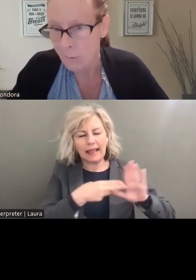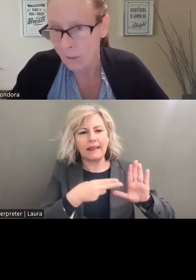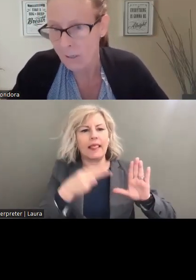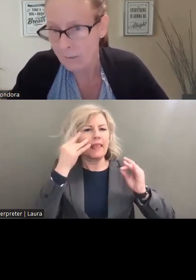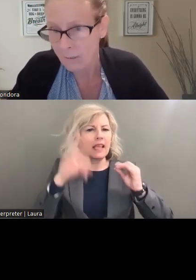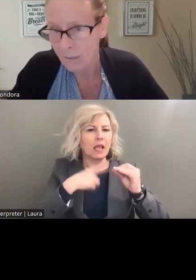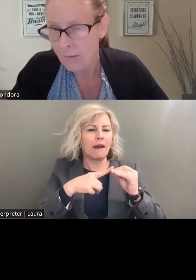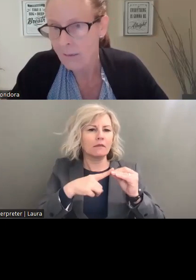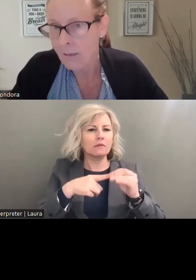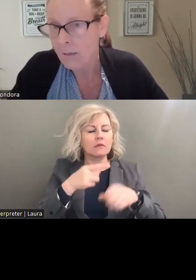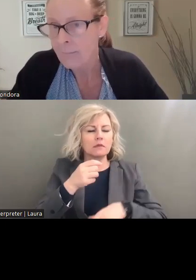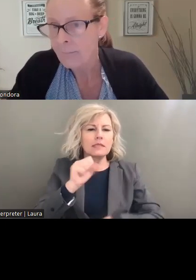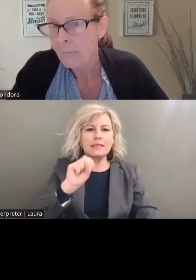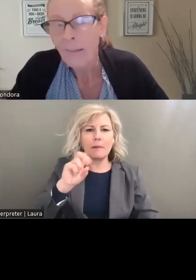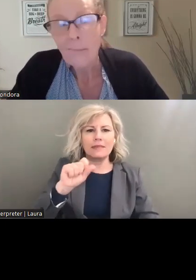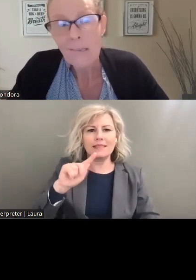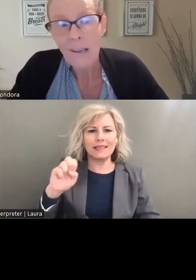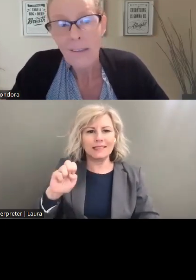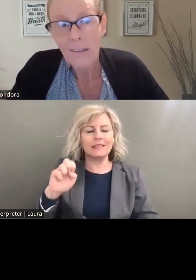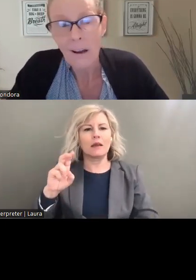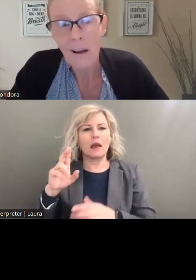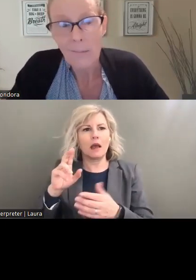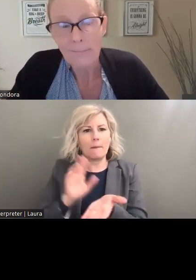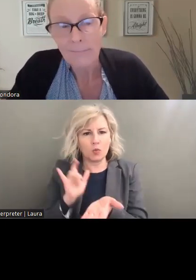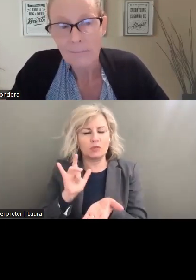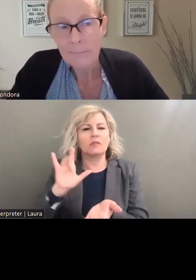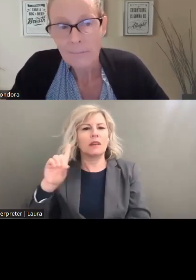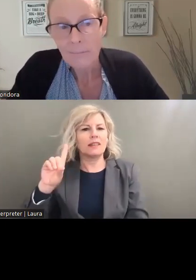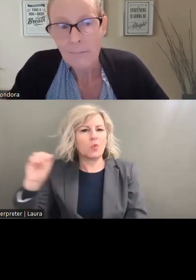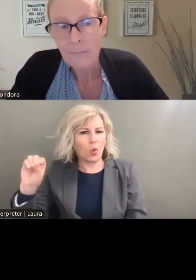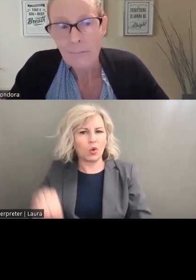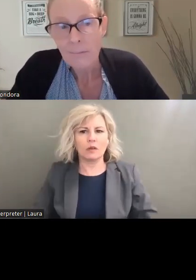use disorder. Let me say that